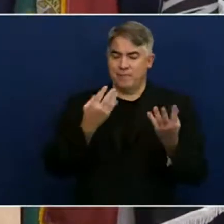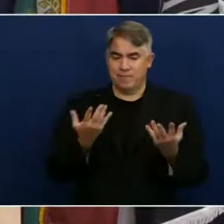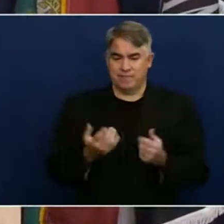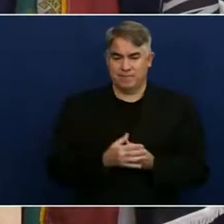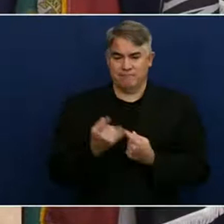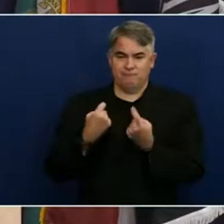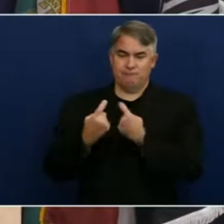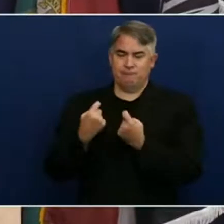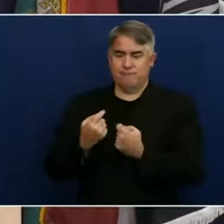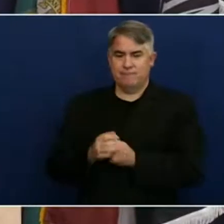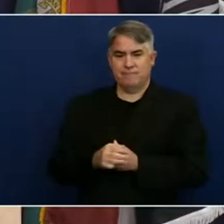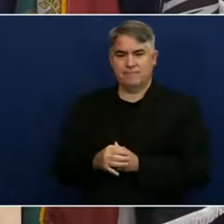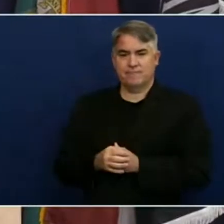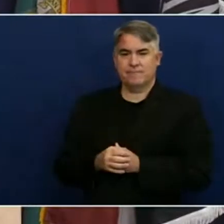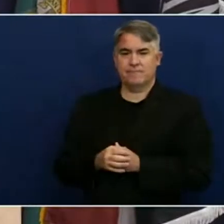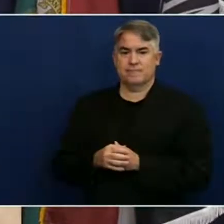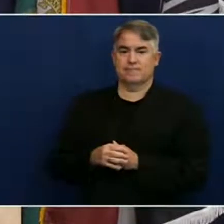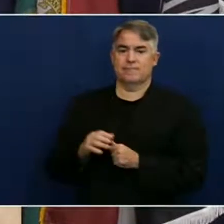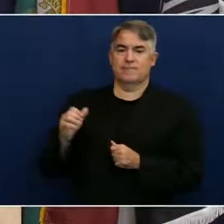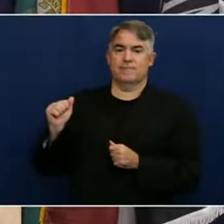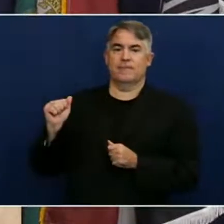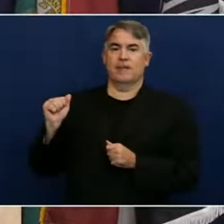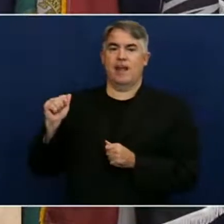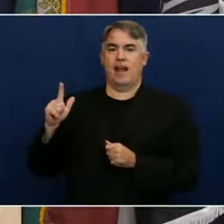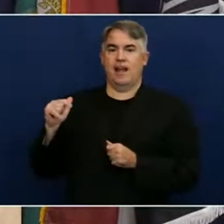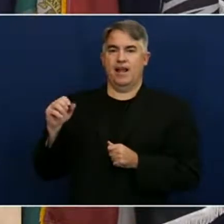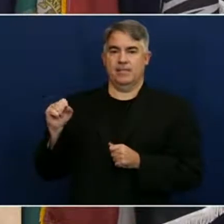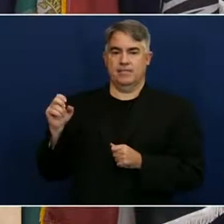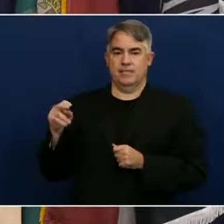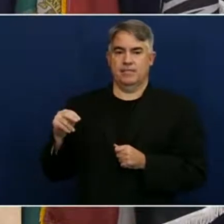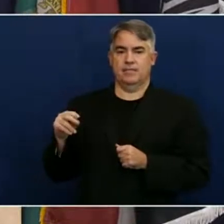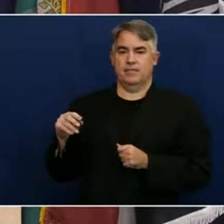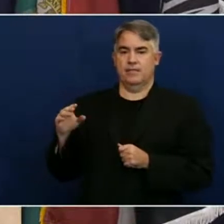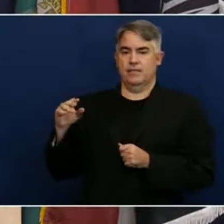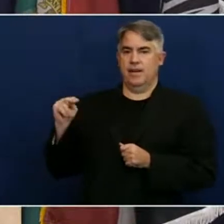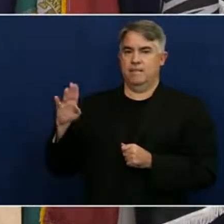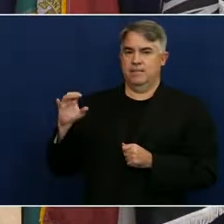The first question will be from Allison Ash with NBC7.